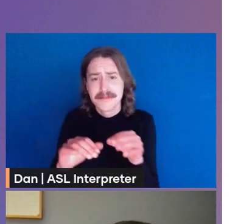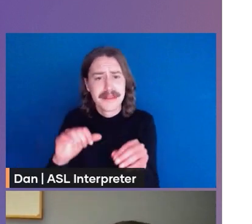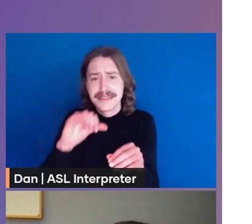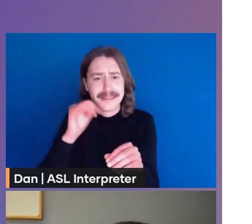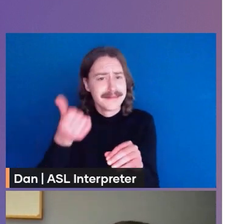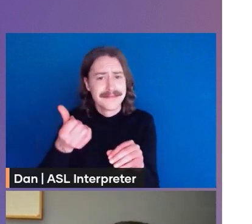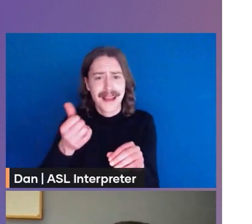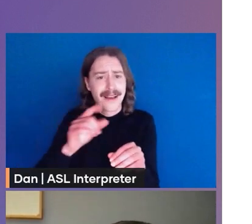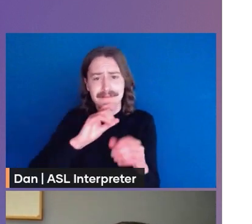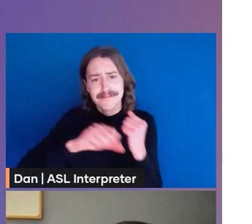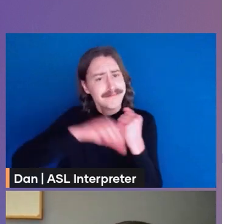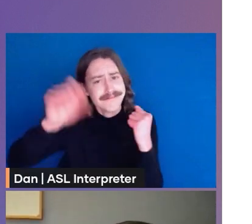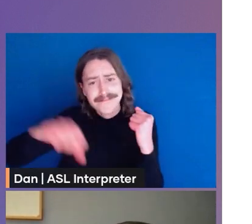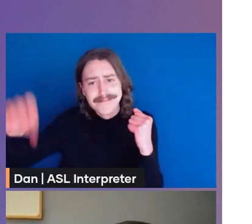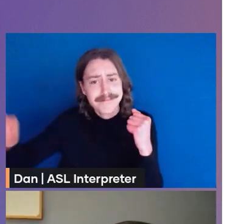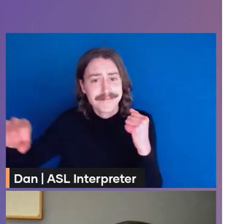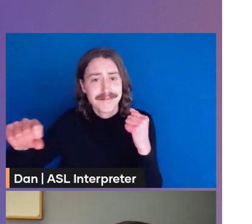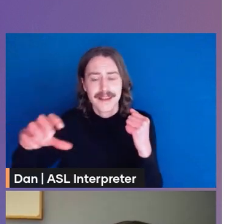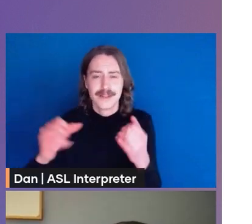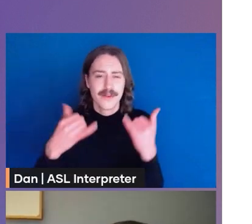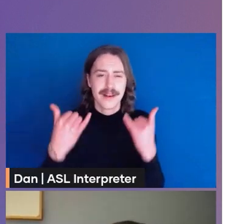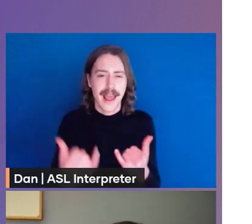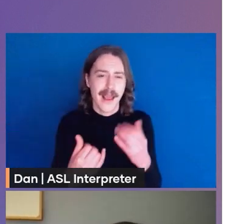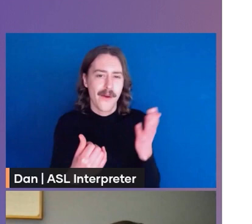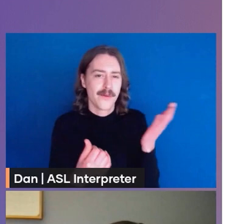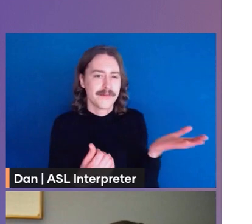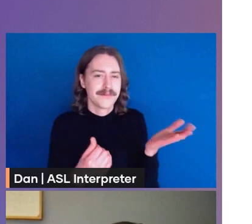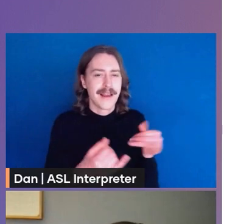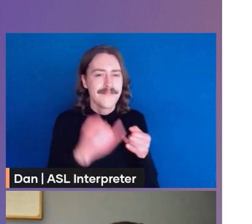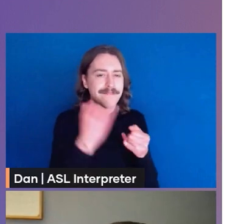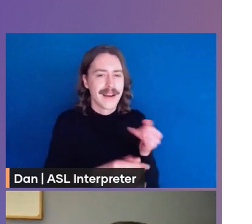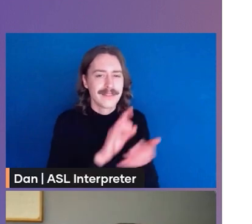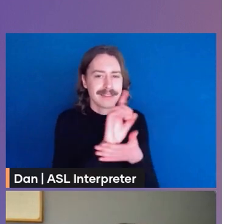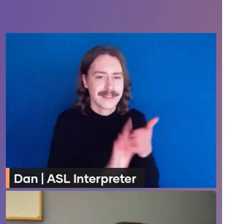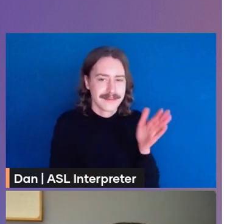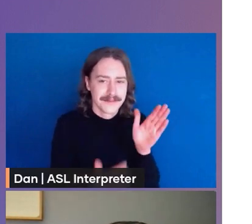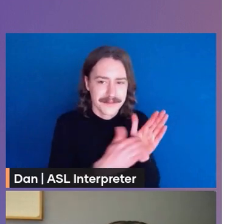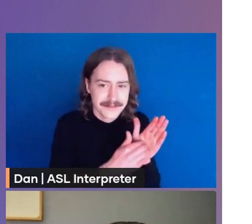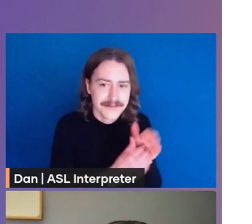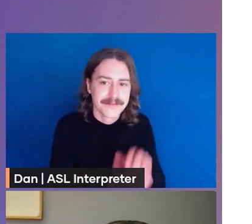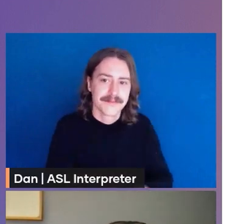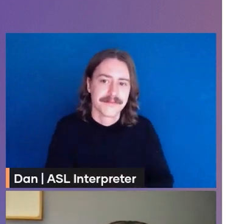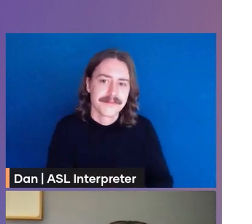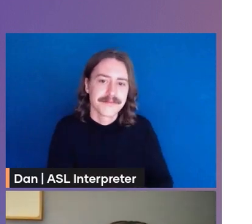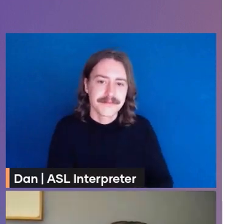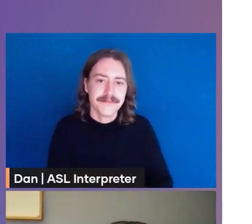final design where I'd be over here just using an SSH and or a forward proxy.